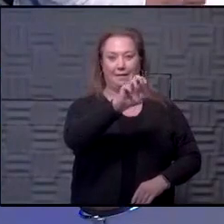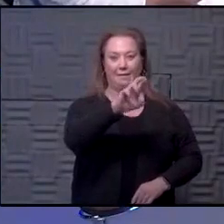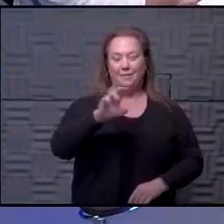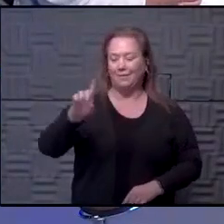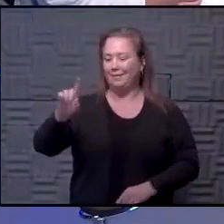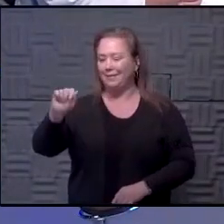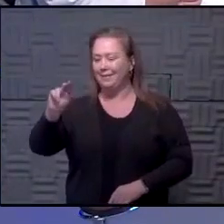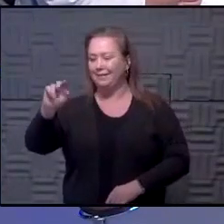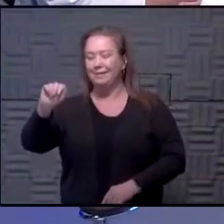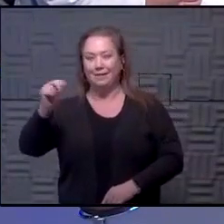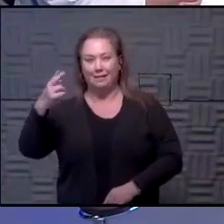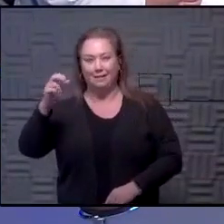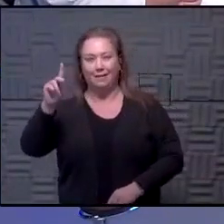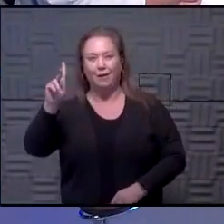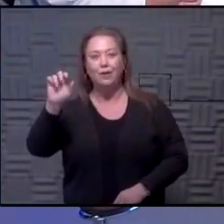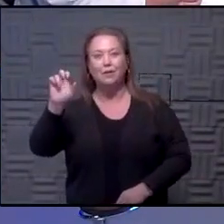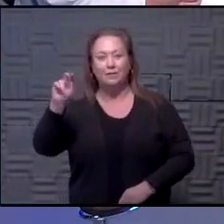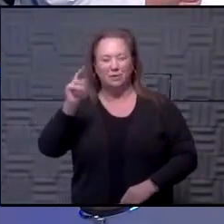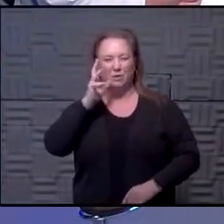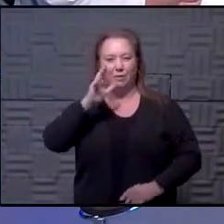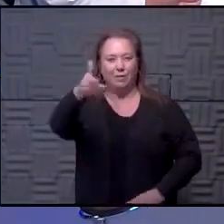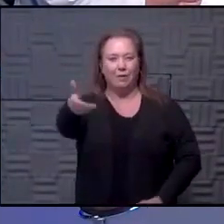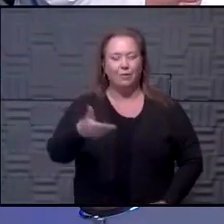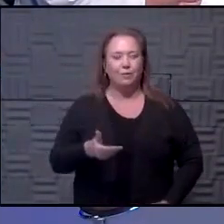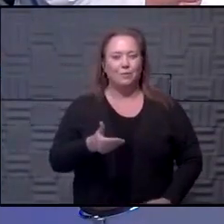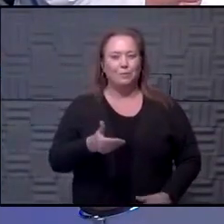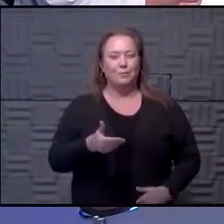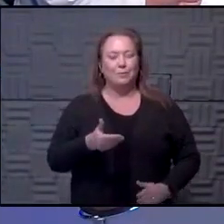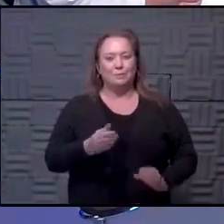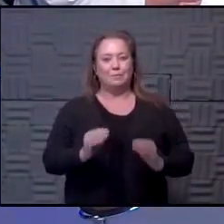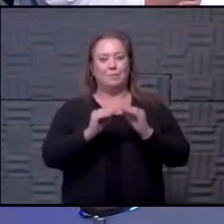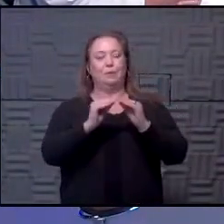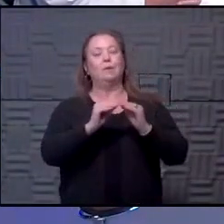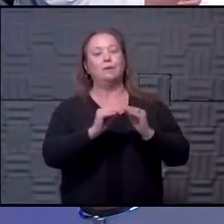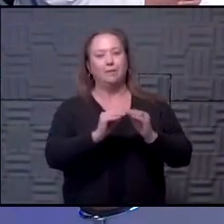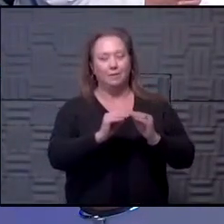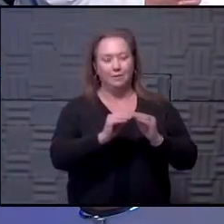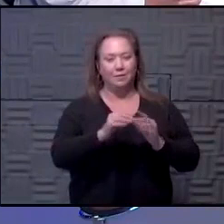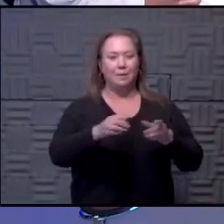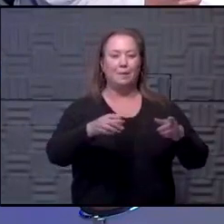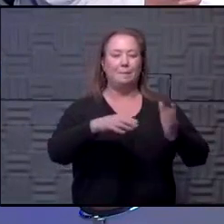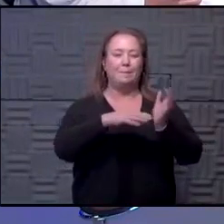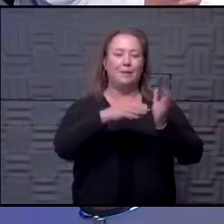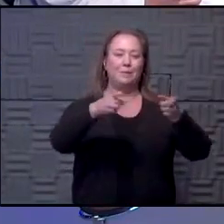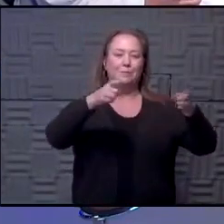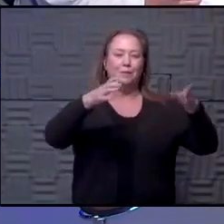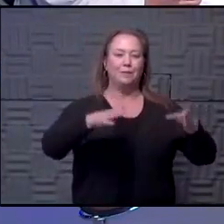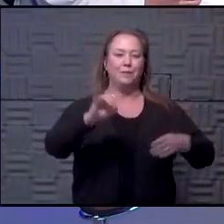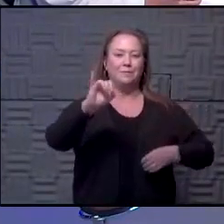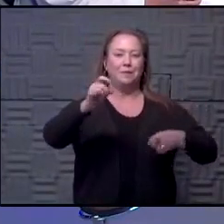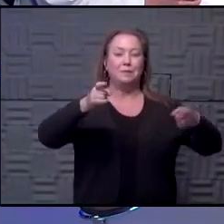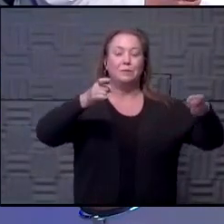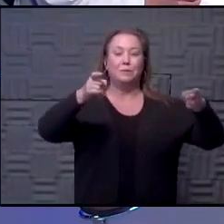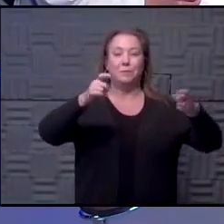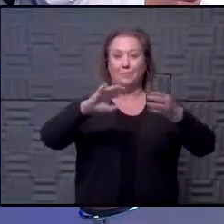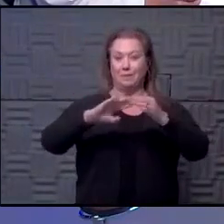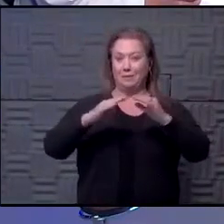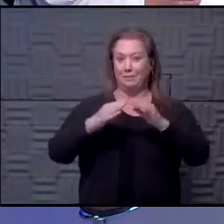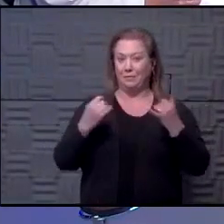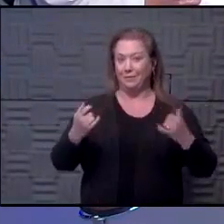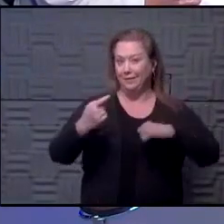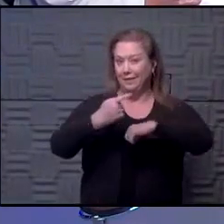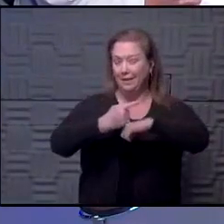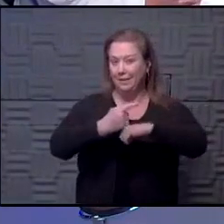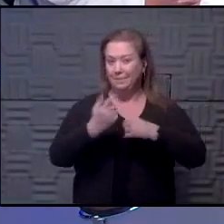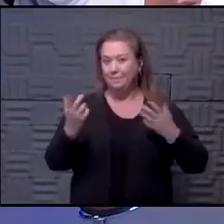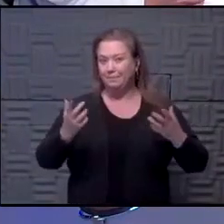Hawkinson. We'll get to introducing them more in just a moment. But first, Hawkeye, Medical Director, Infection Prevention and Control. Yeah. Numbers. Let's give the